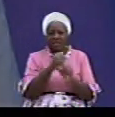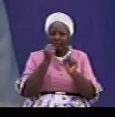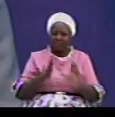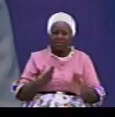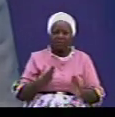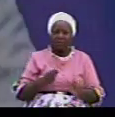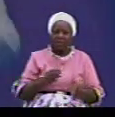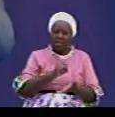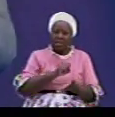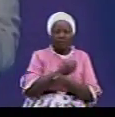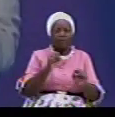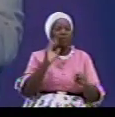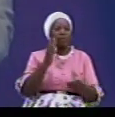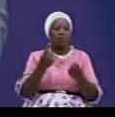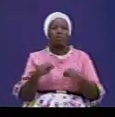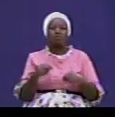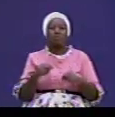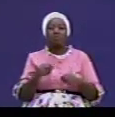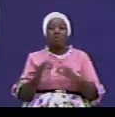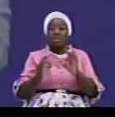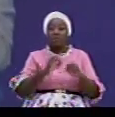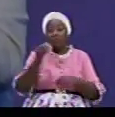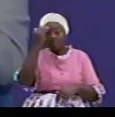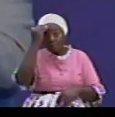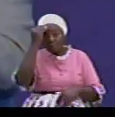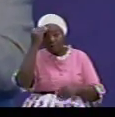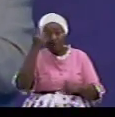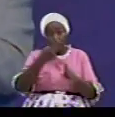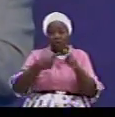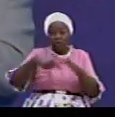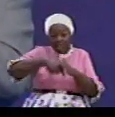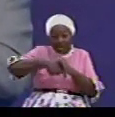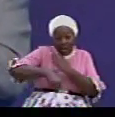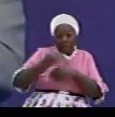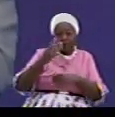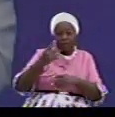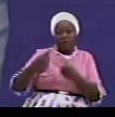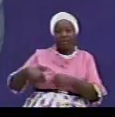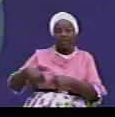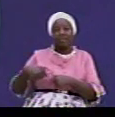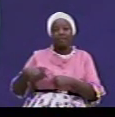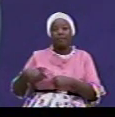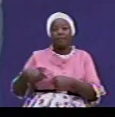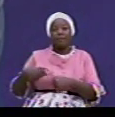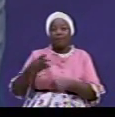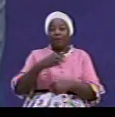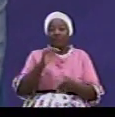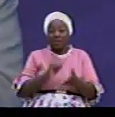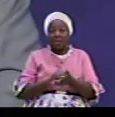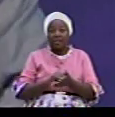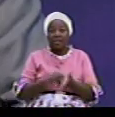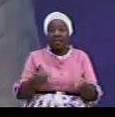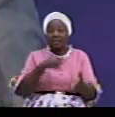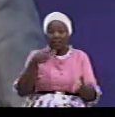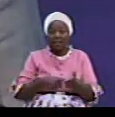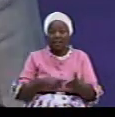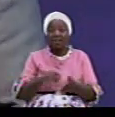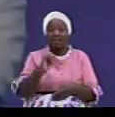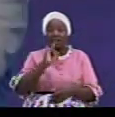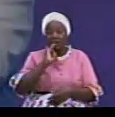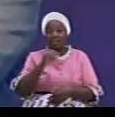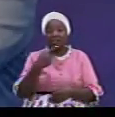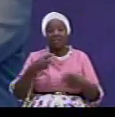will come. If you know from the depth of your heart that this is the